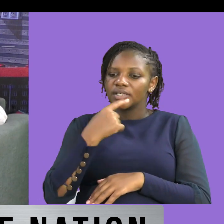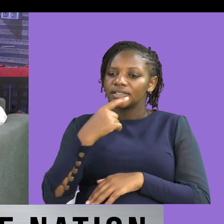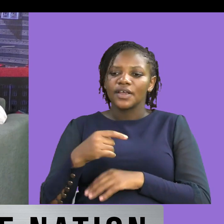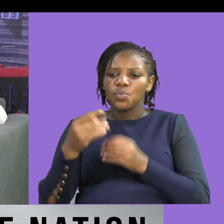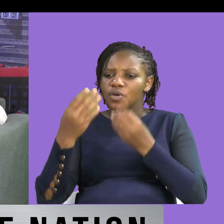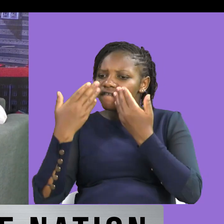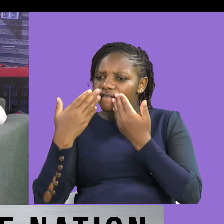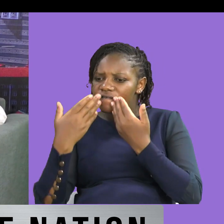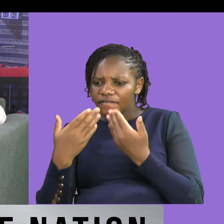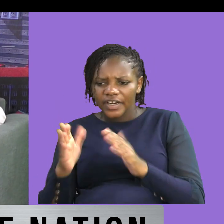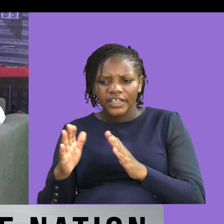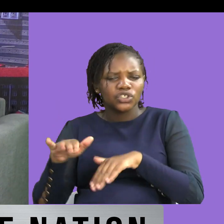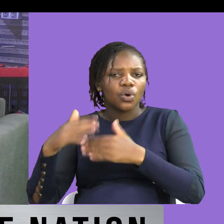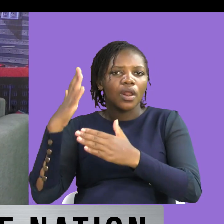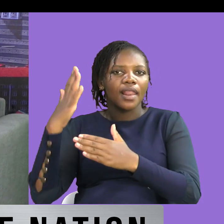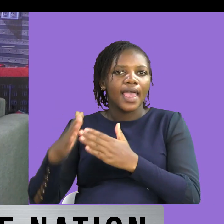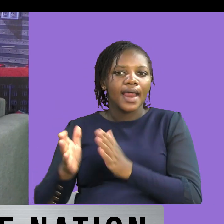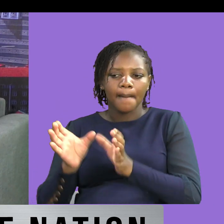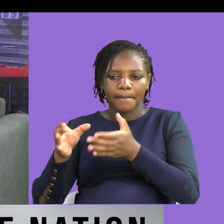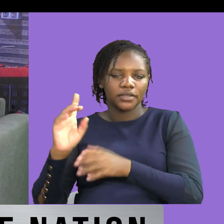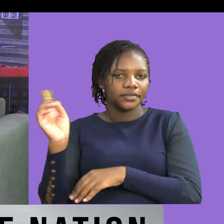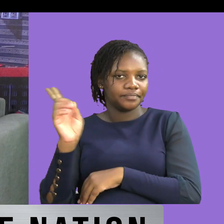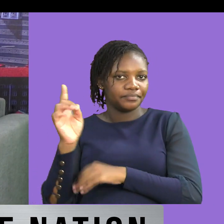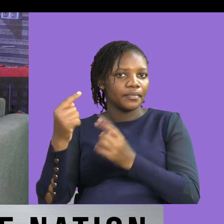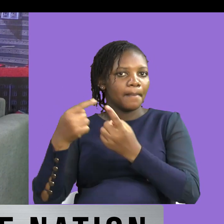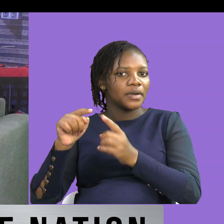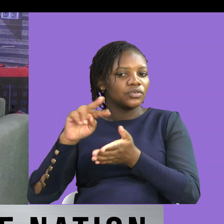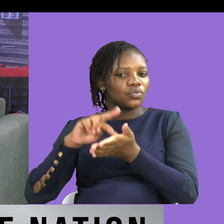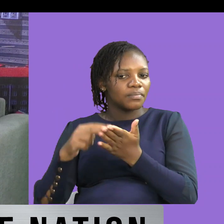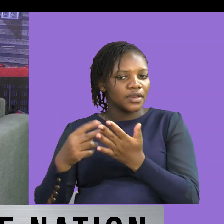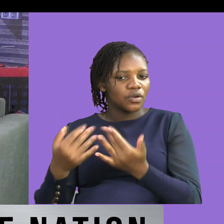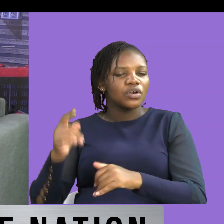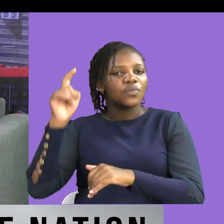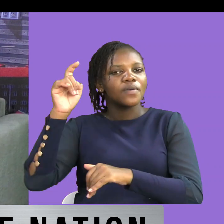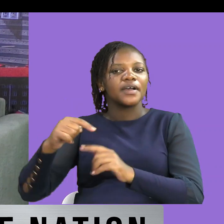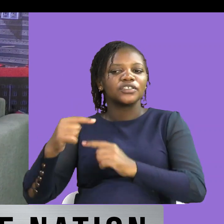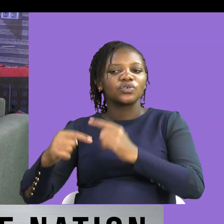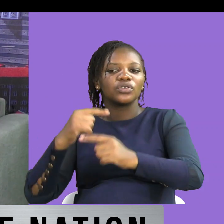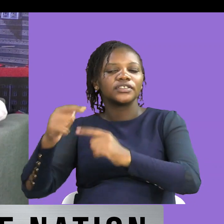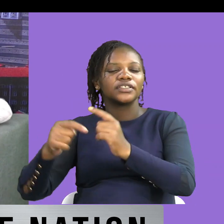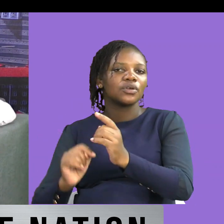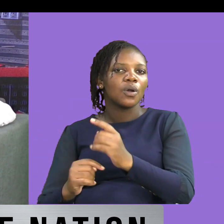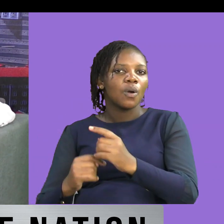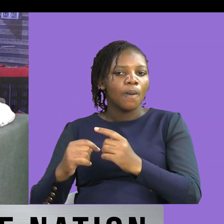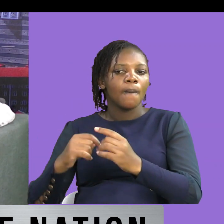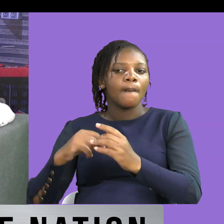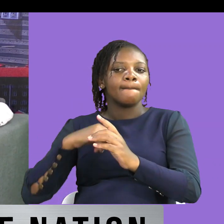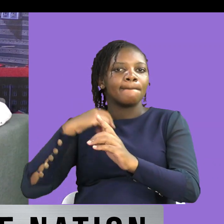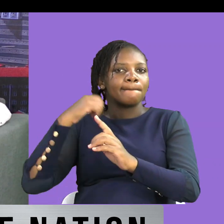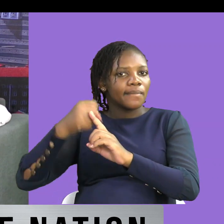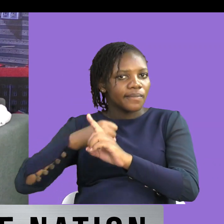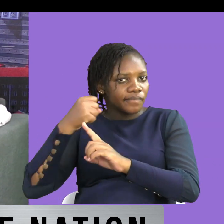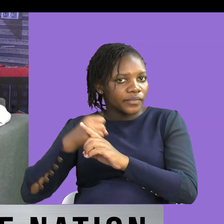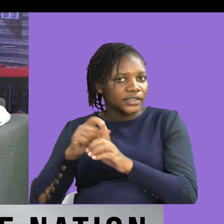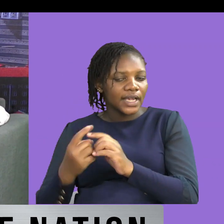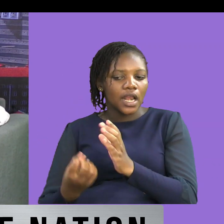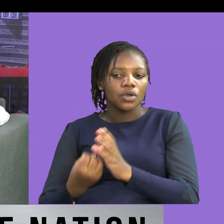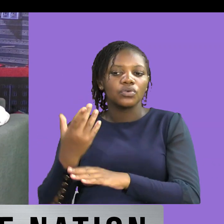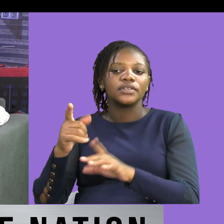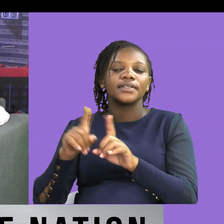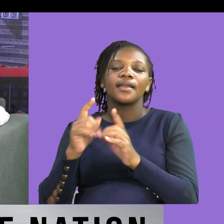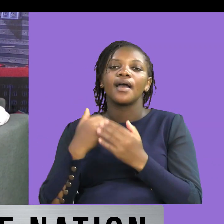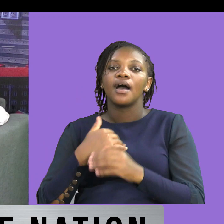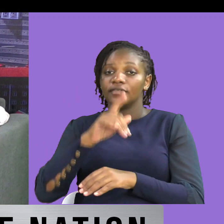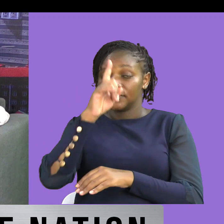and what. No, we are just saying that we need to keep moving forward and forward and forward, and ensure that we are going to have serious